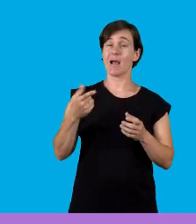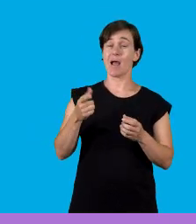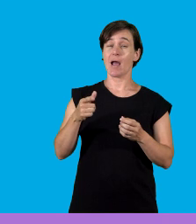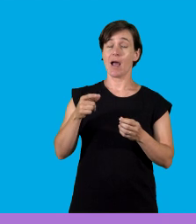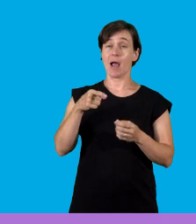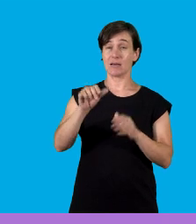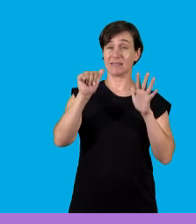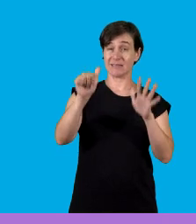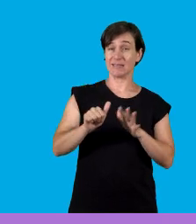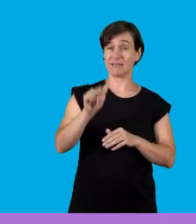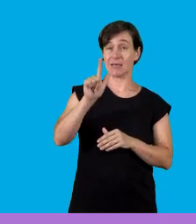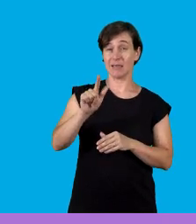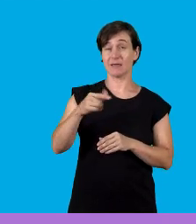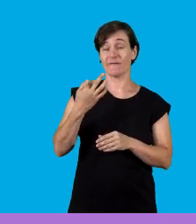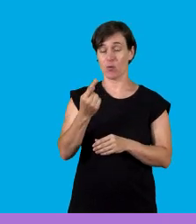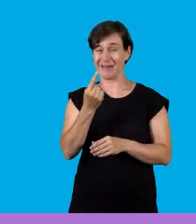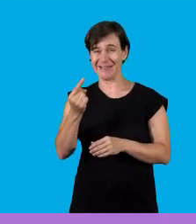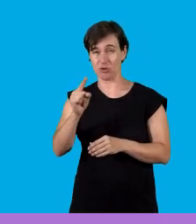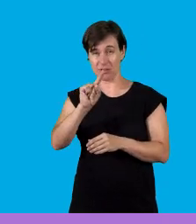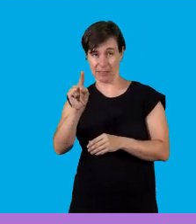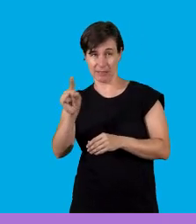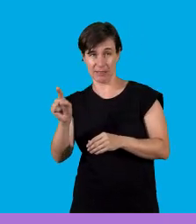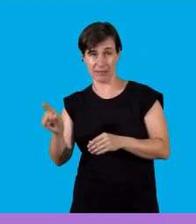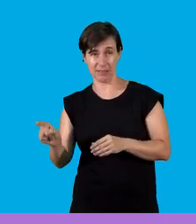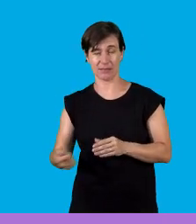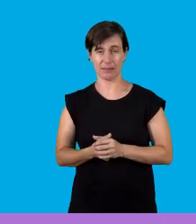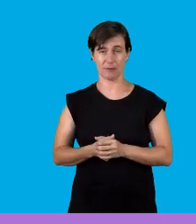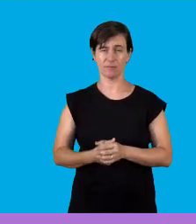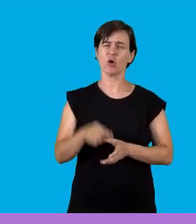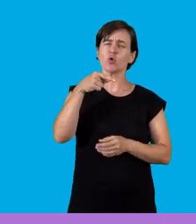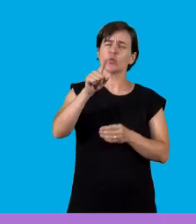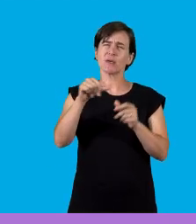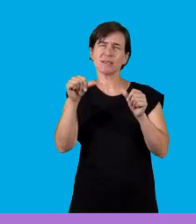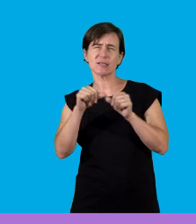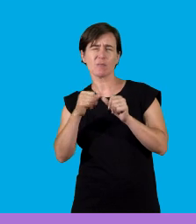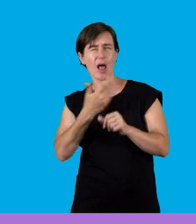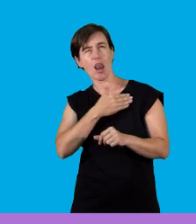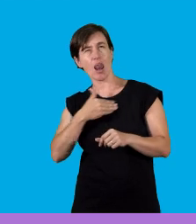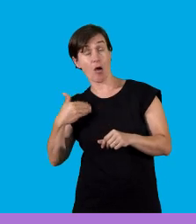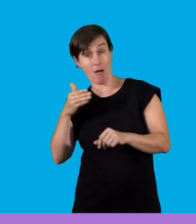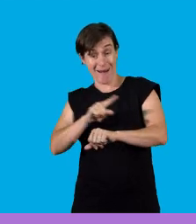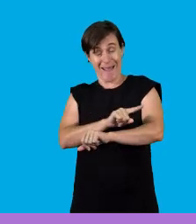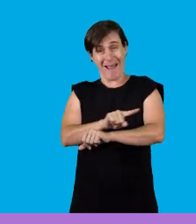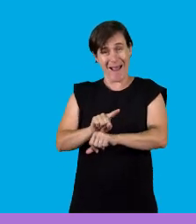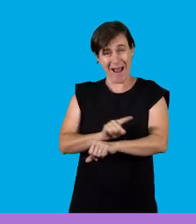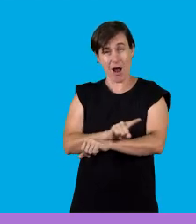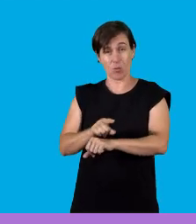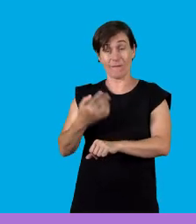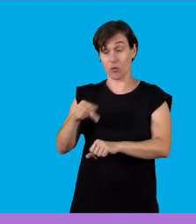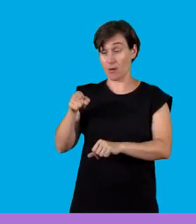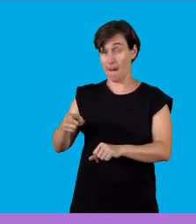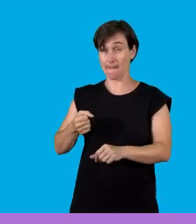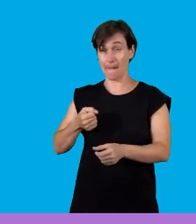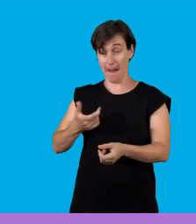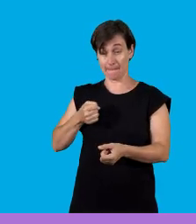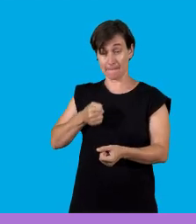16 liters of water is pumped by this pump. Okay, determine the number of hours it will take the pump